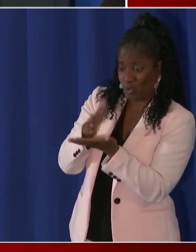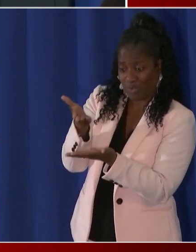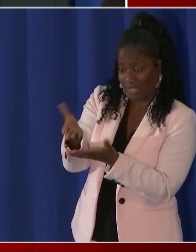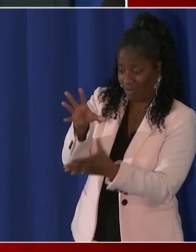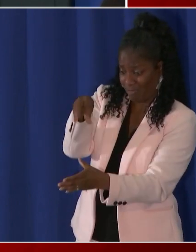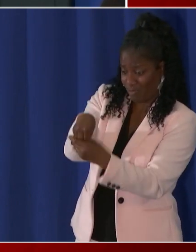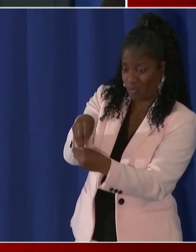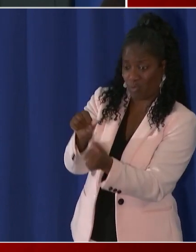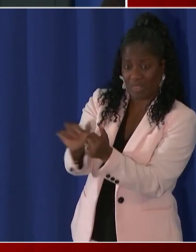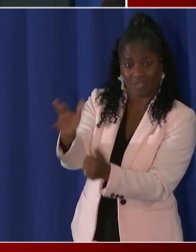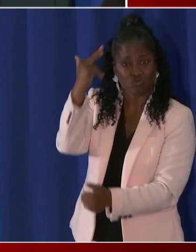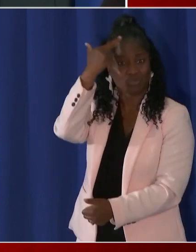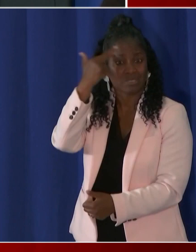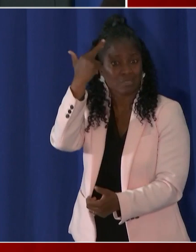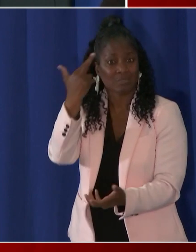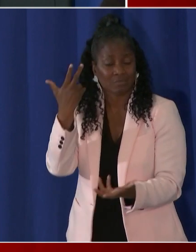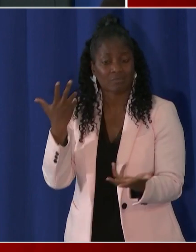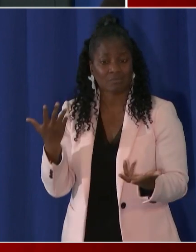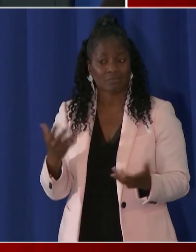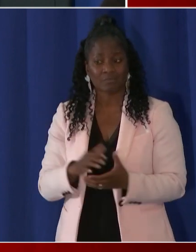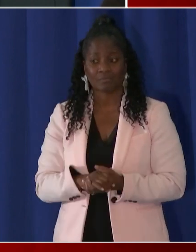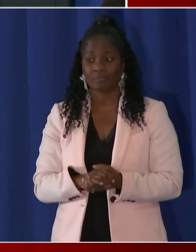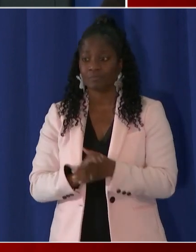certainly within his crosshairs.